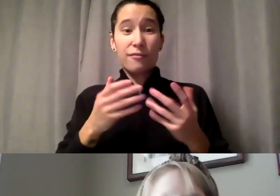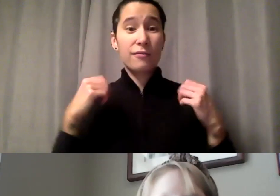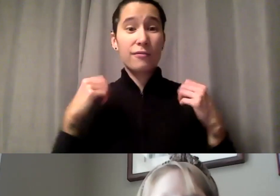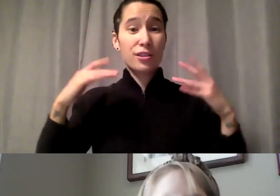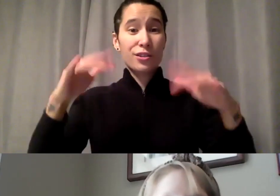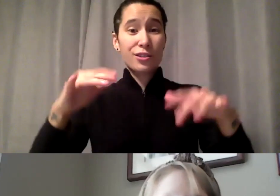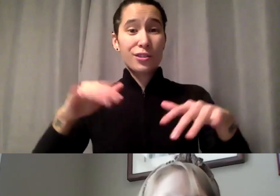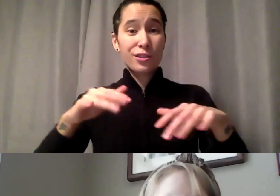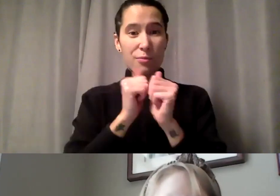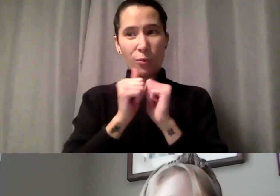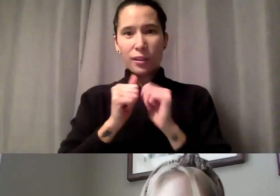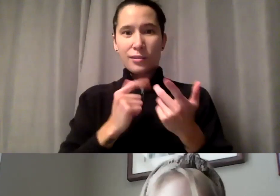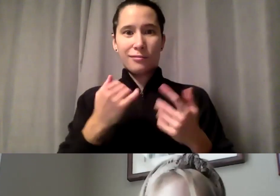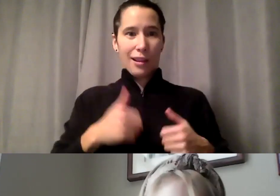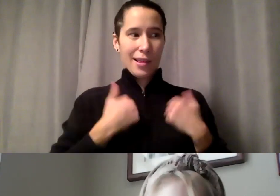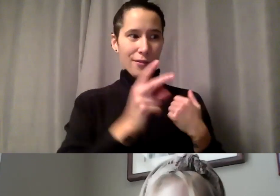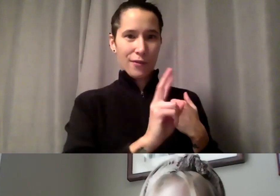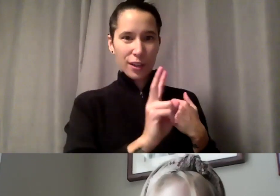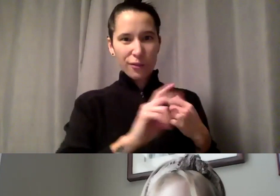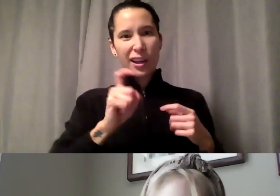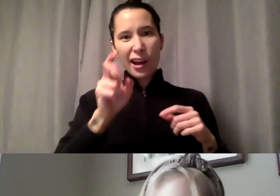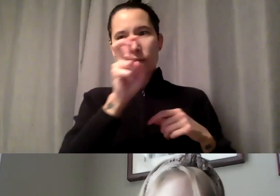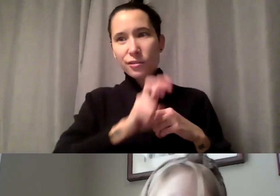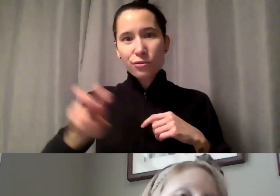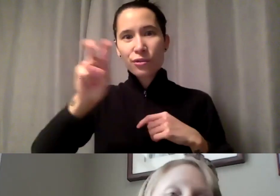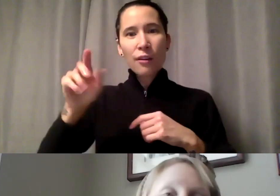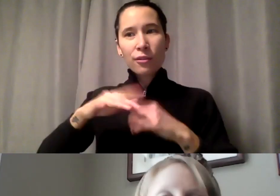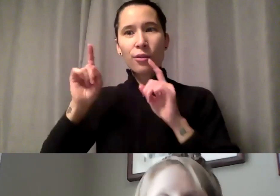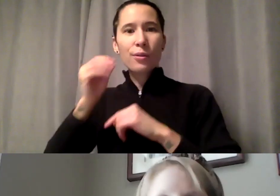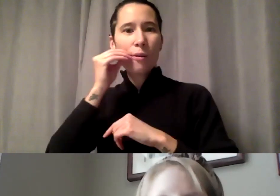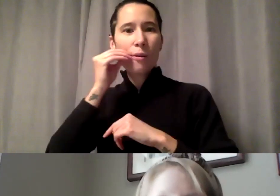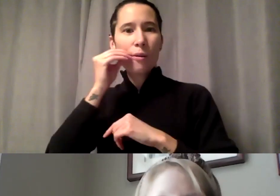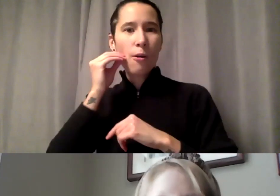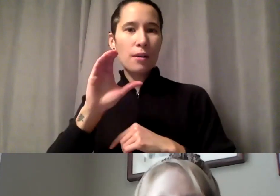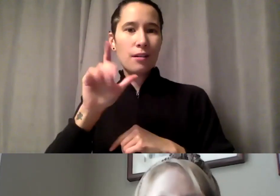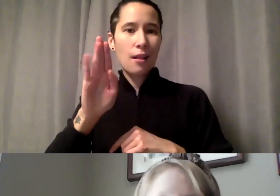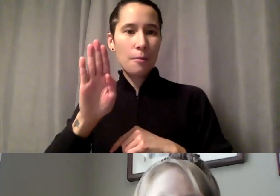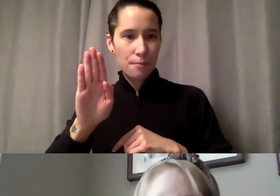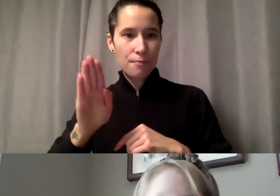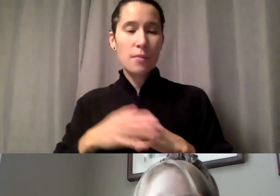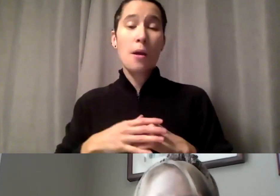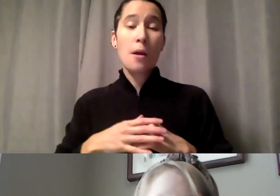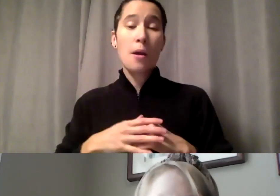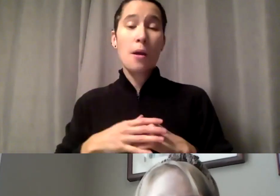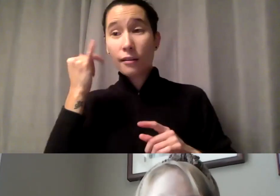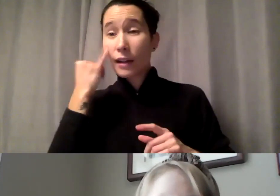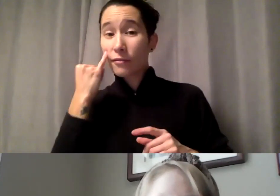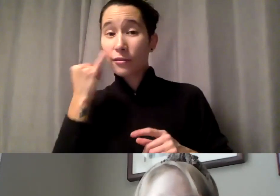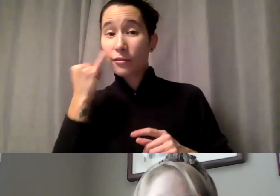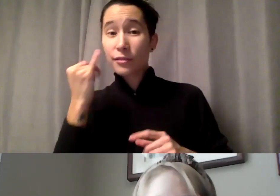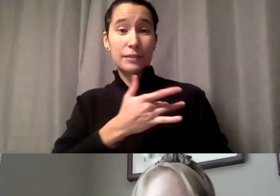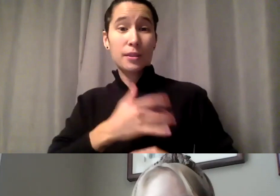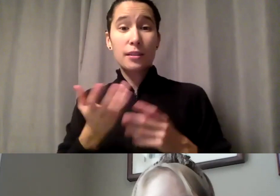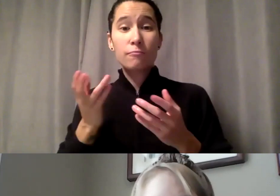So yes, you can go to your home club, but if you typically carpool with other